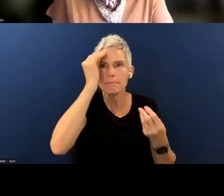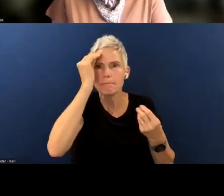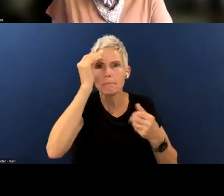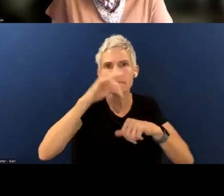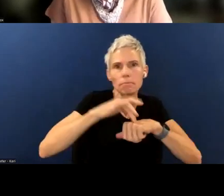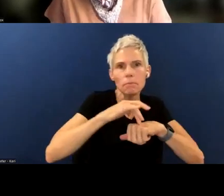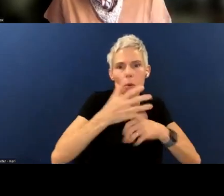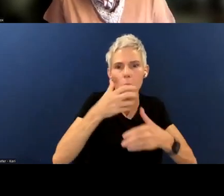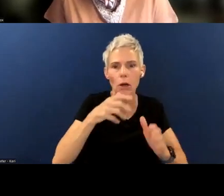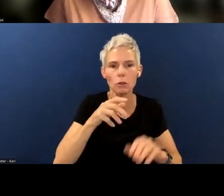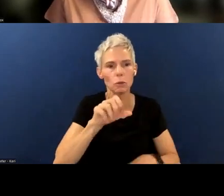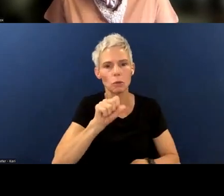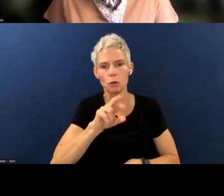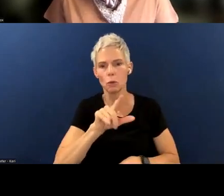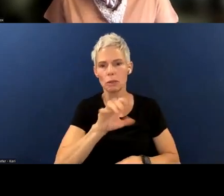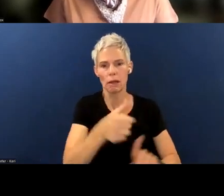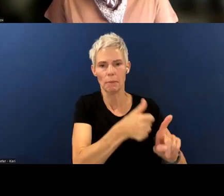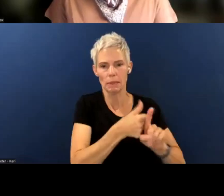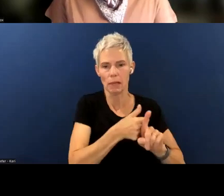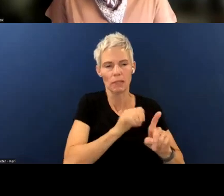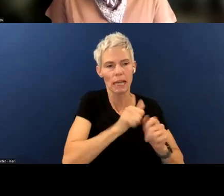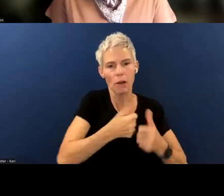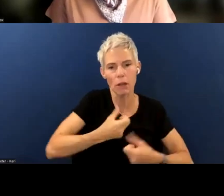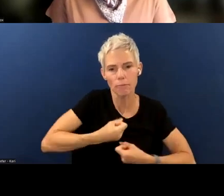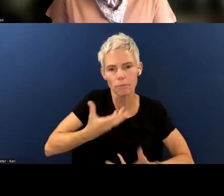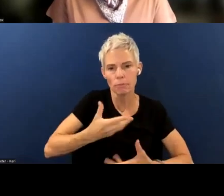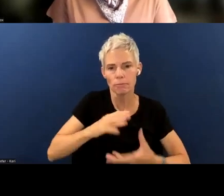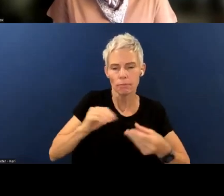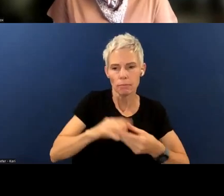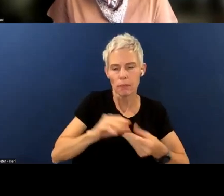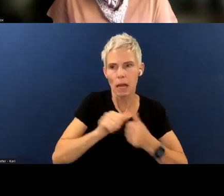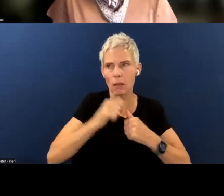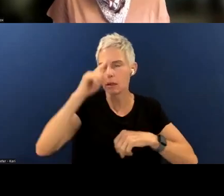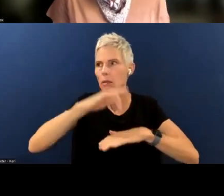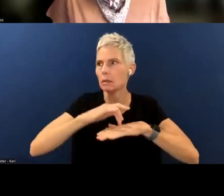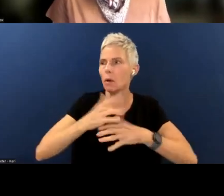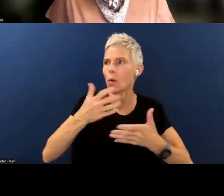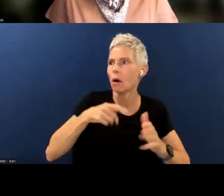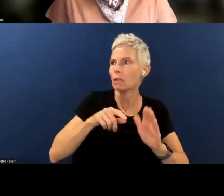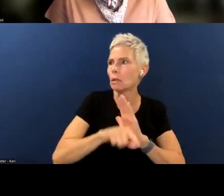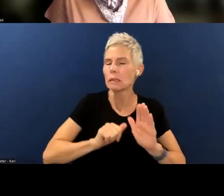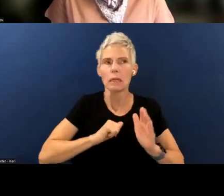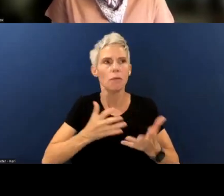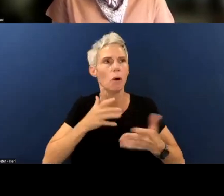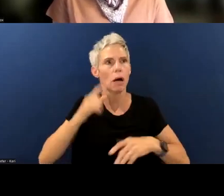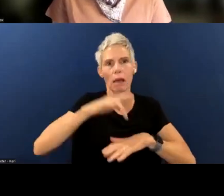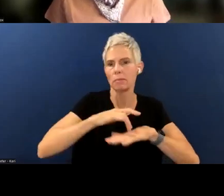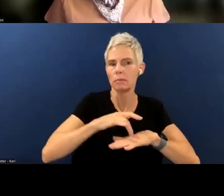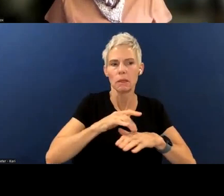the way that they talked about their own suicidal ideation and what they felt and sounded like to